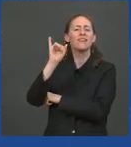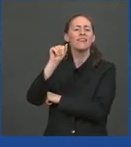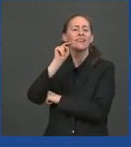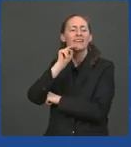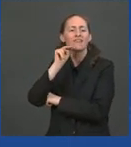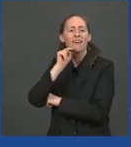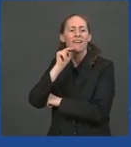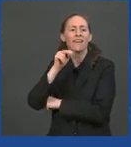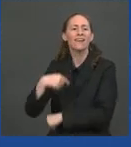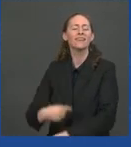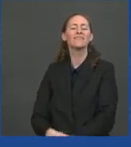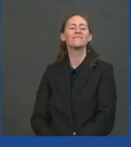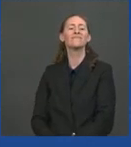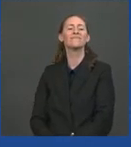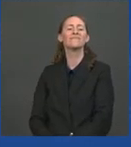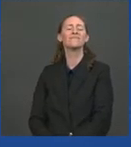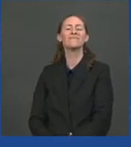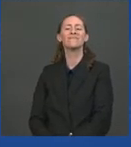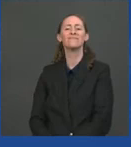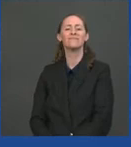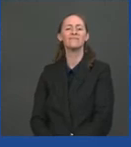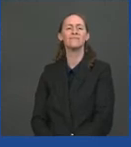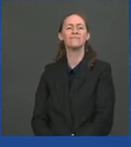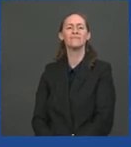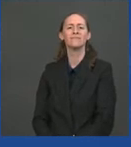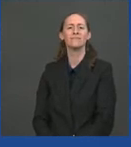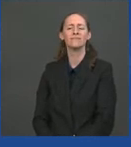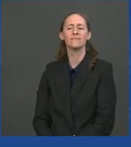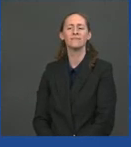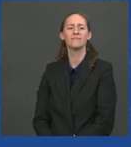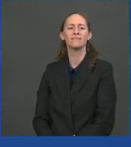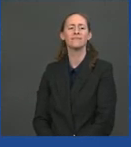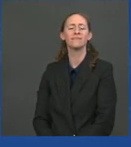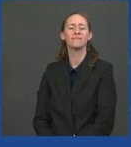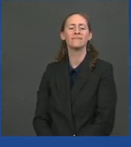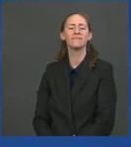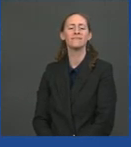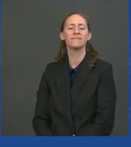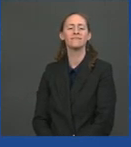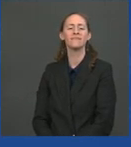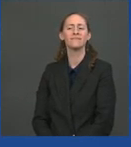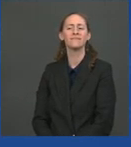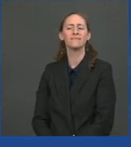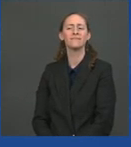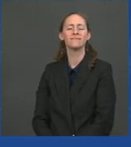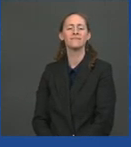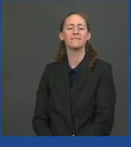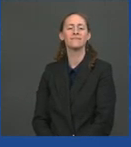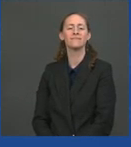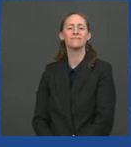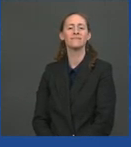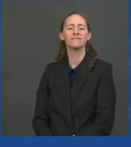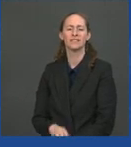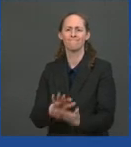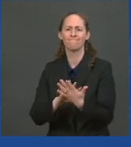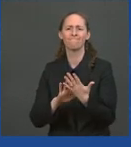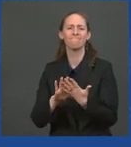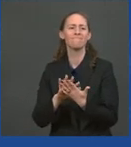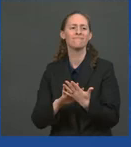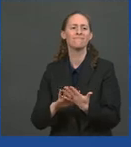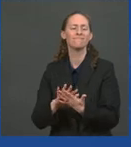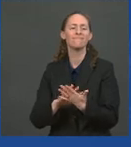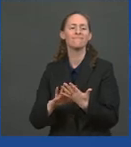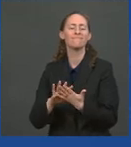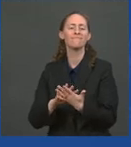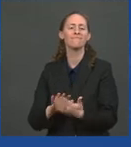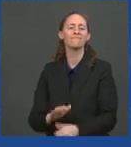us, illegal in a country that they didn't call home at the time. It's an unbelievable opportunity to be